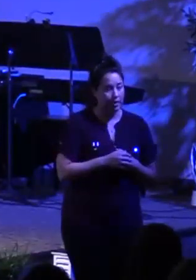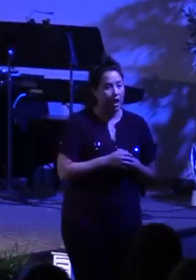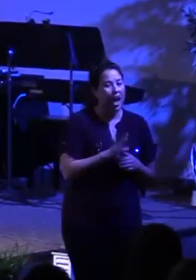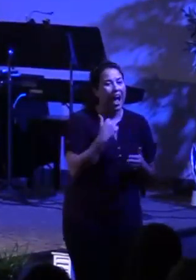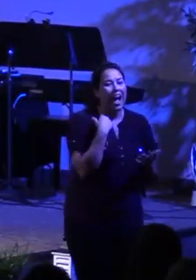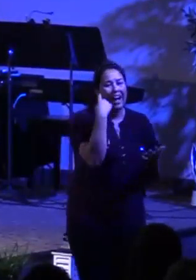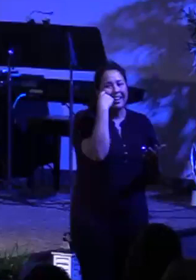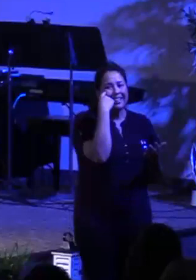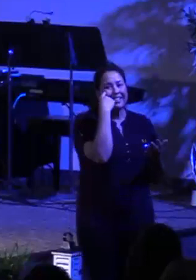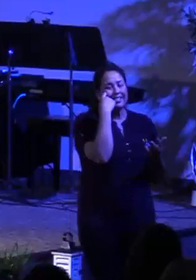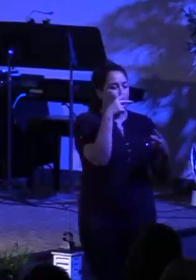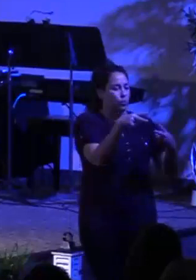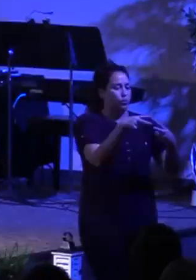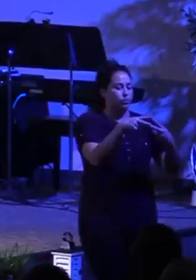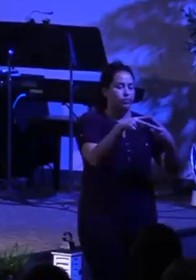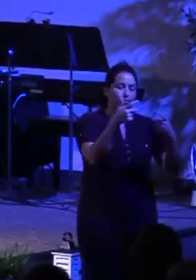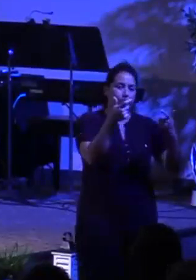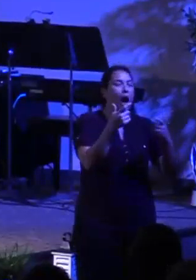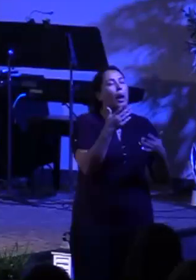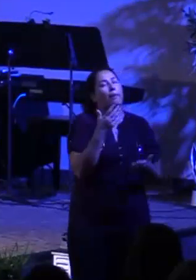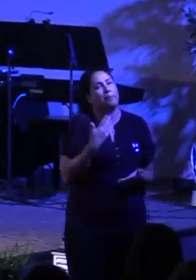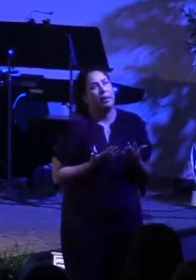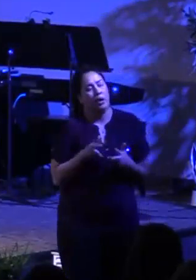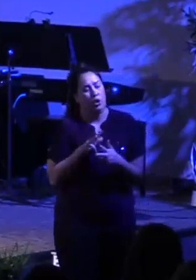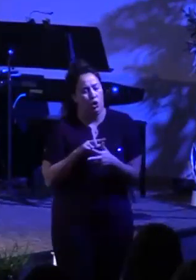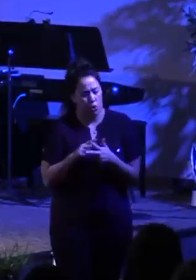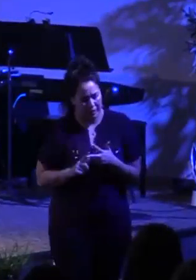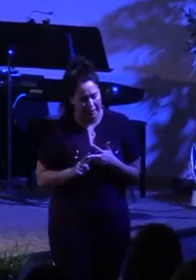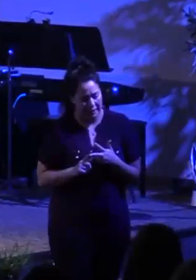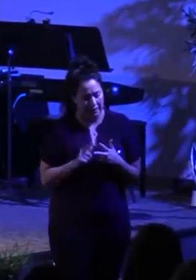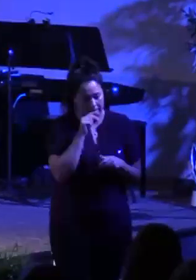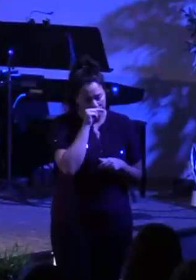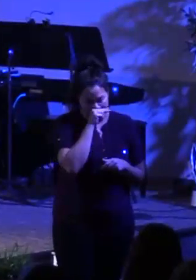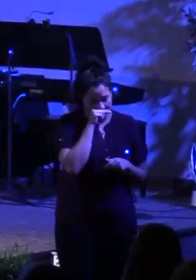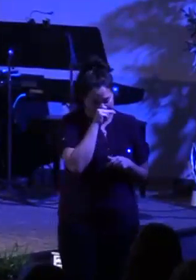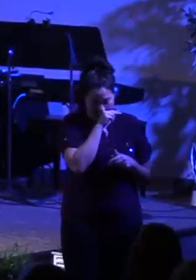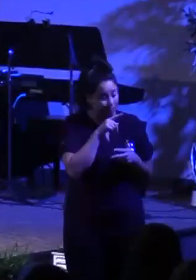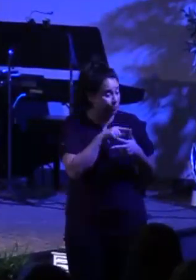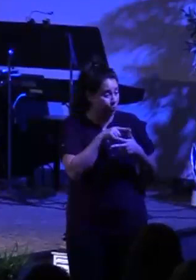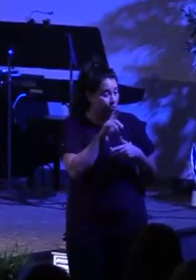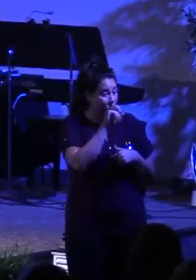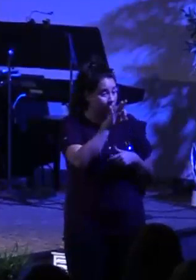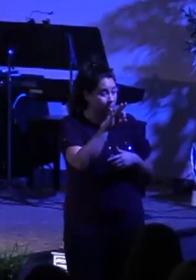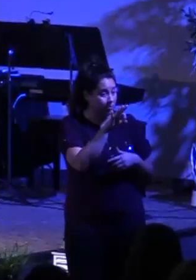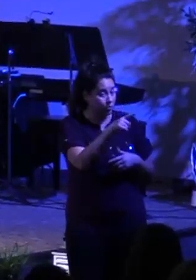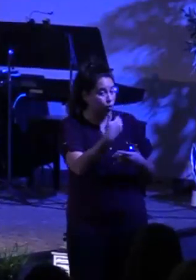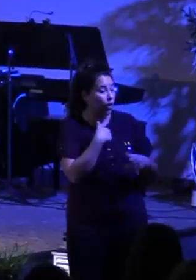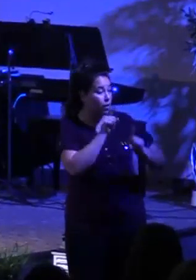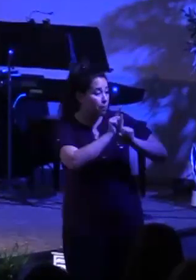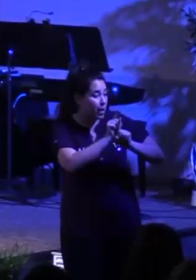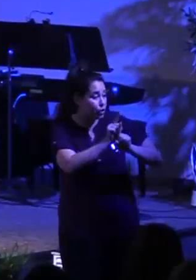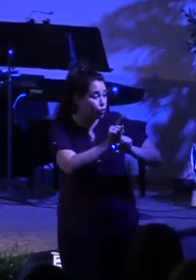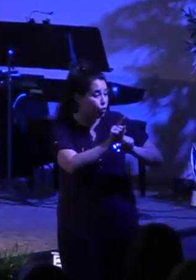I think the two biggest things, maybe three biggest things about that is, one is, if you get coaching, if you get mentorship,